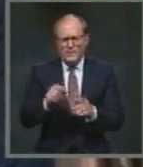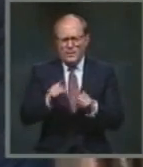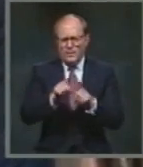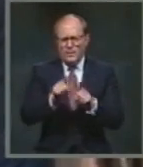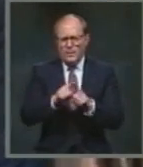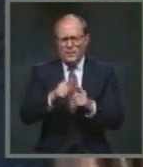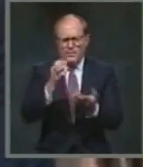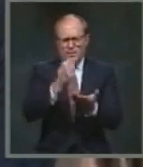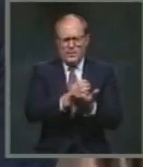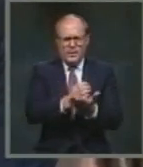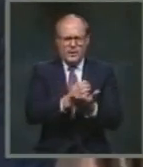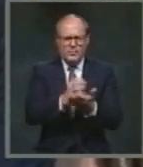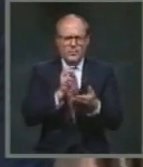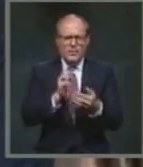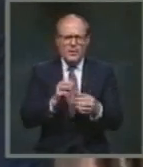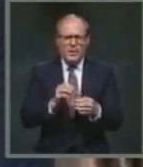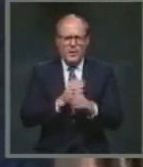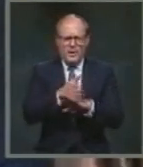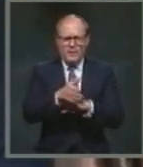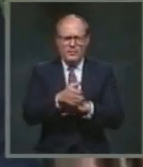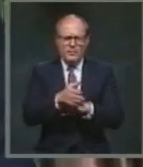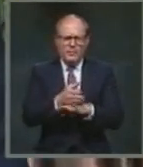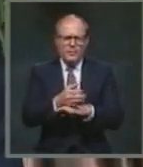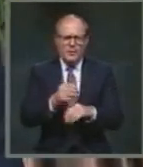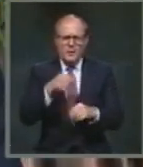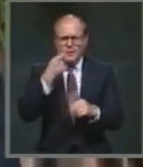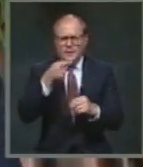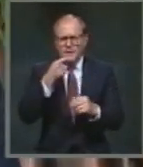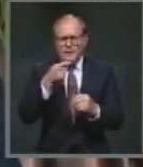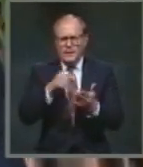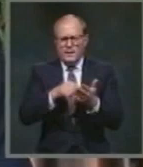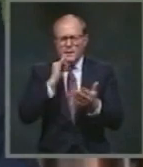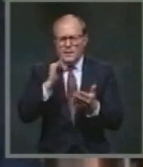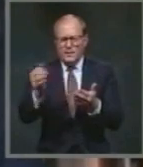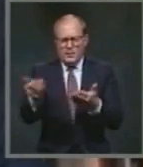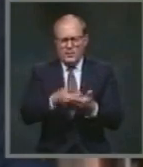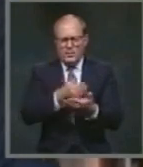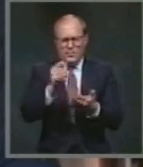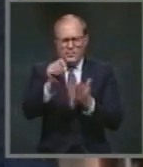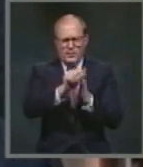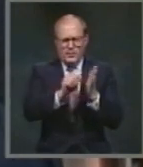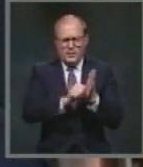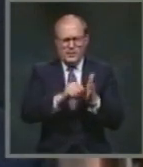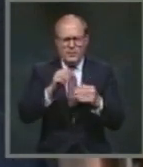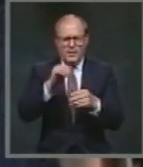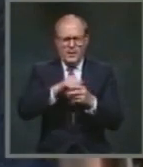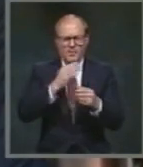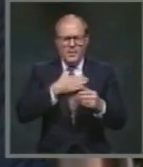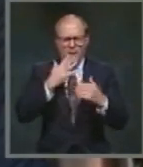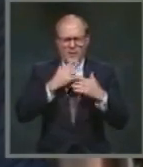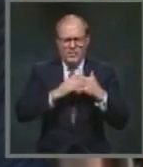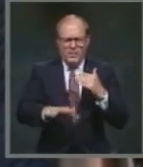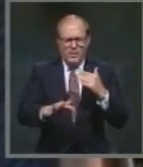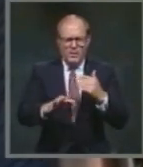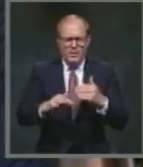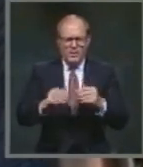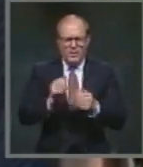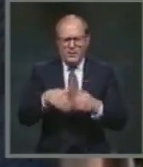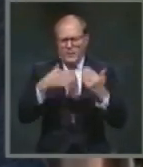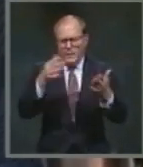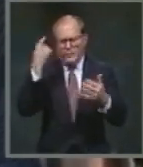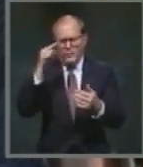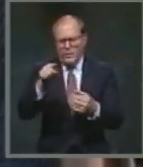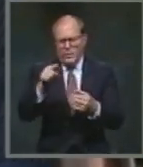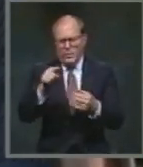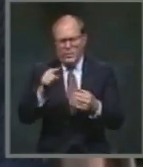Likewise also the cup after supper, saying, "This cup is the New Testament in my blood which is shed for you."